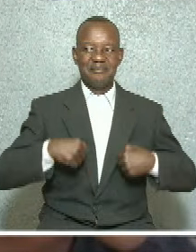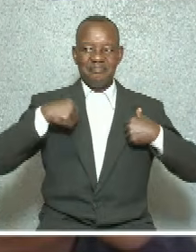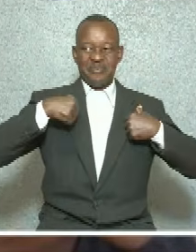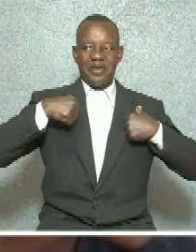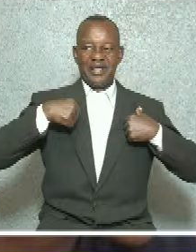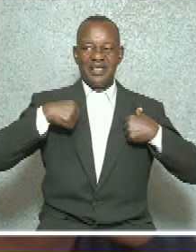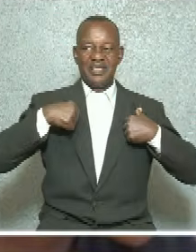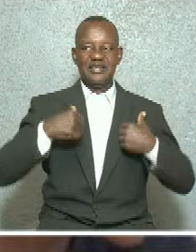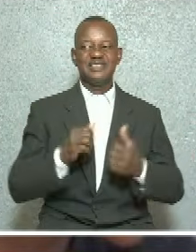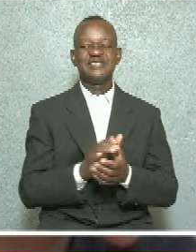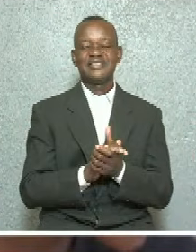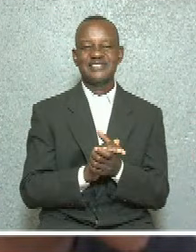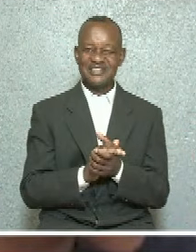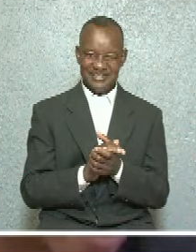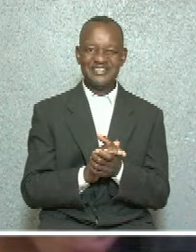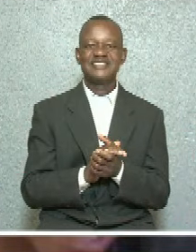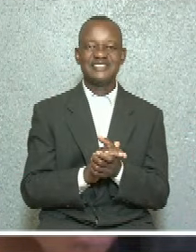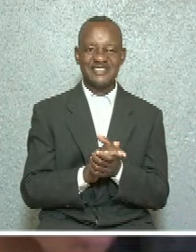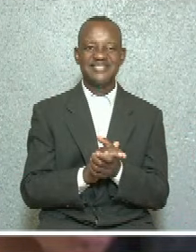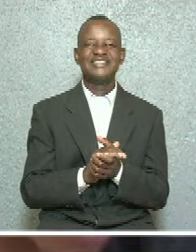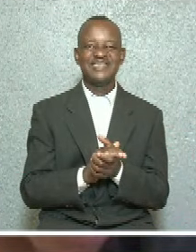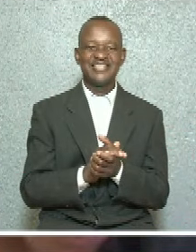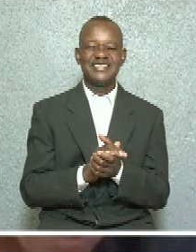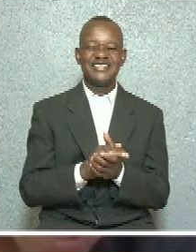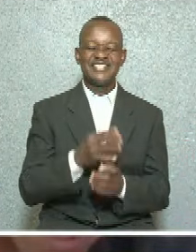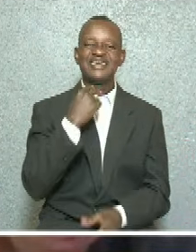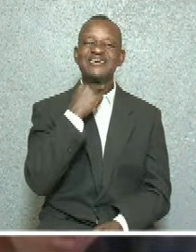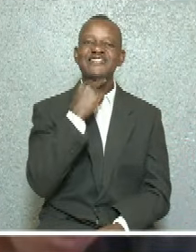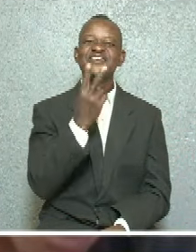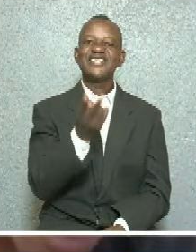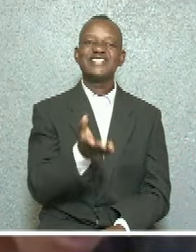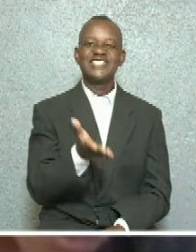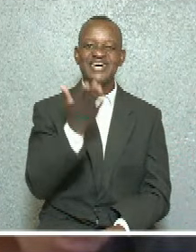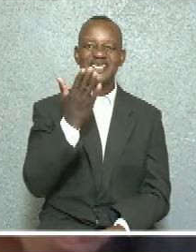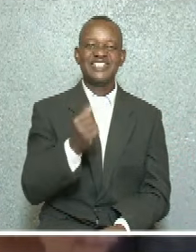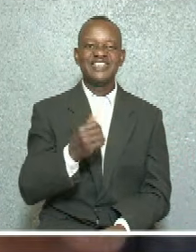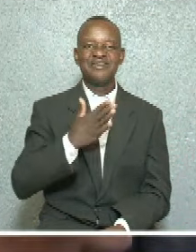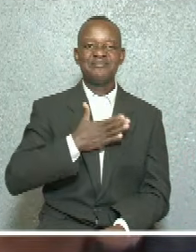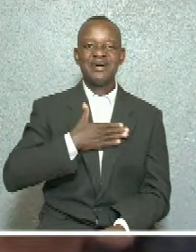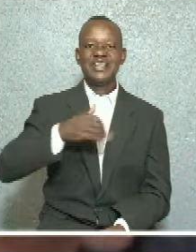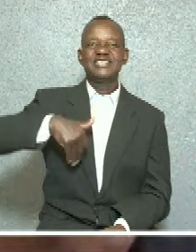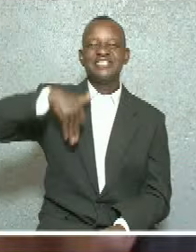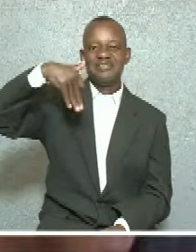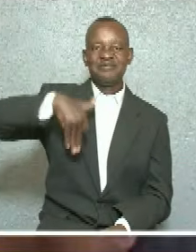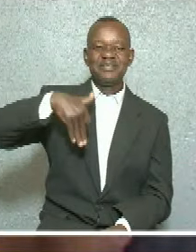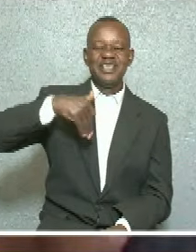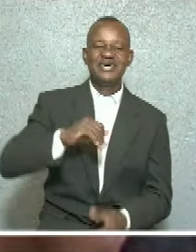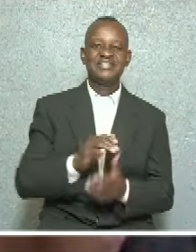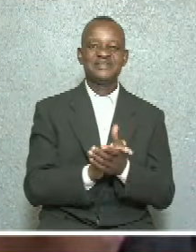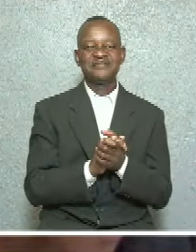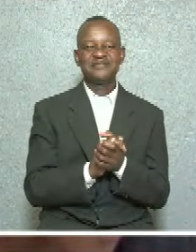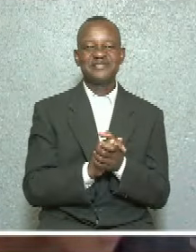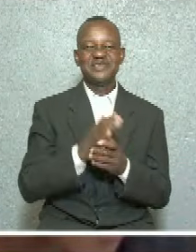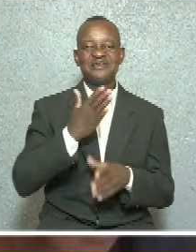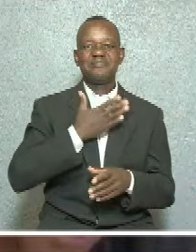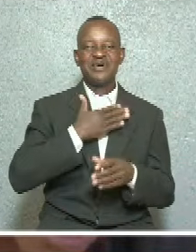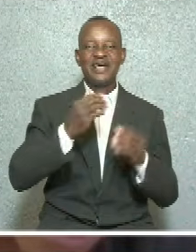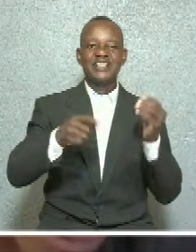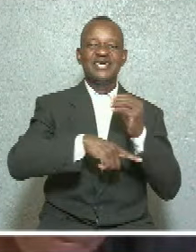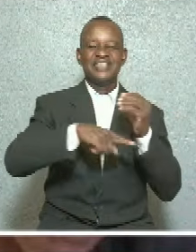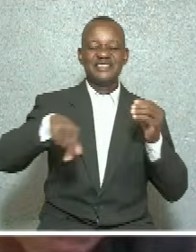that's very high. I like the confidence. Let's repeat again. My Namibia, my